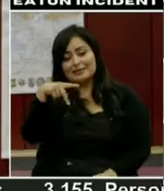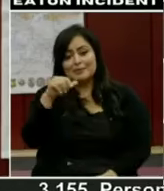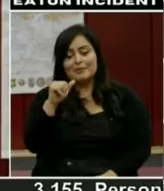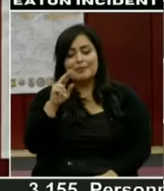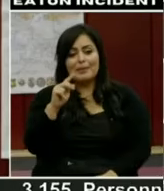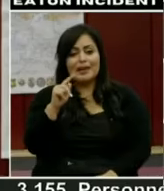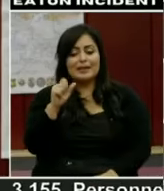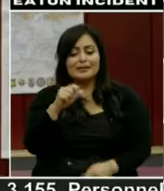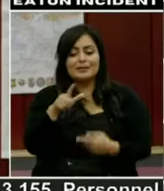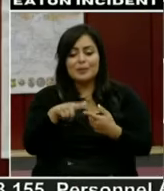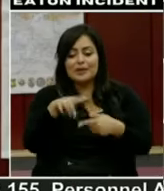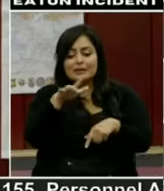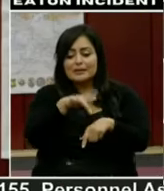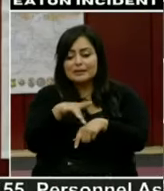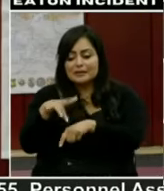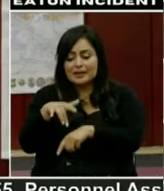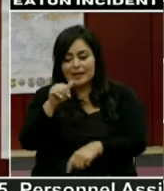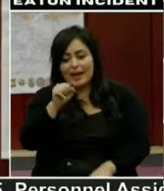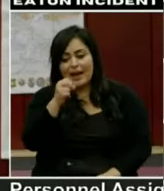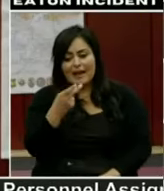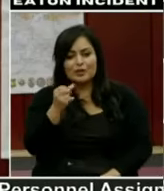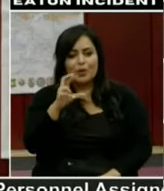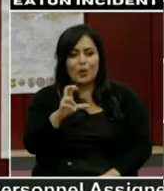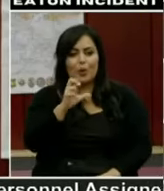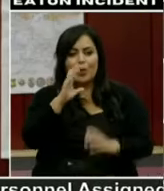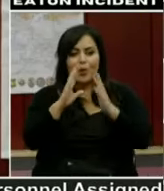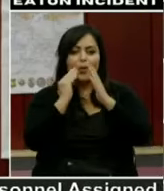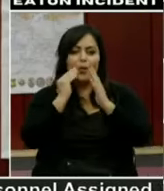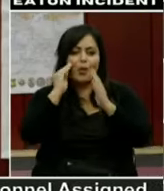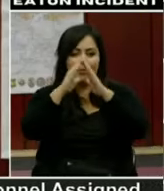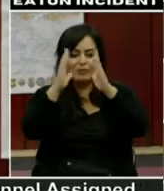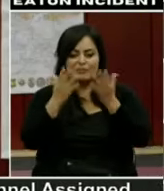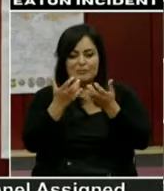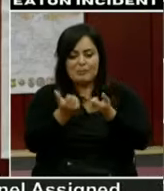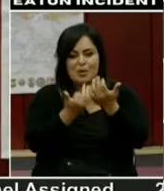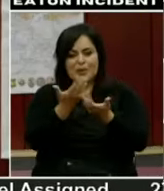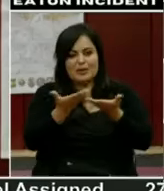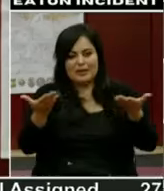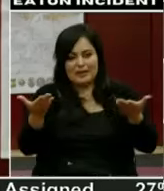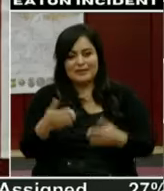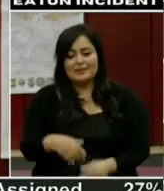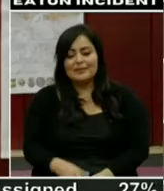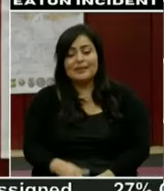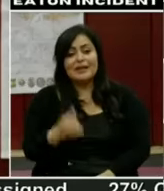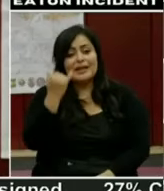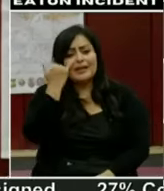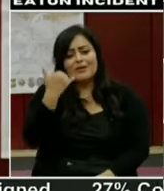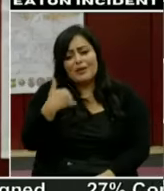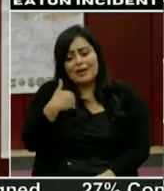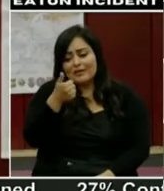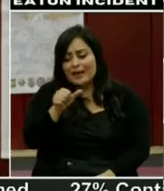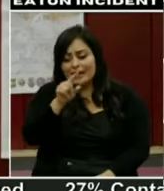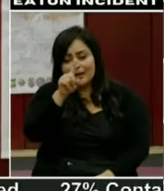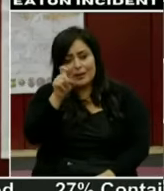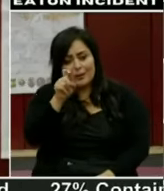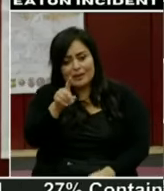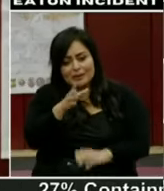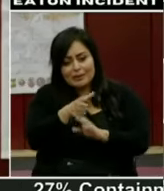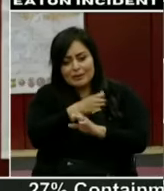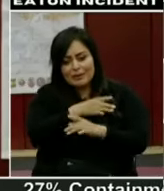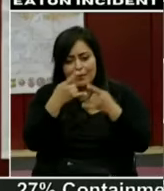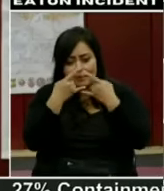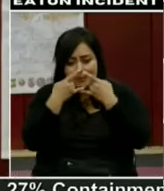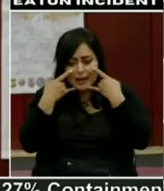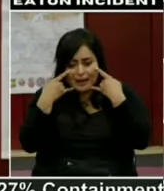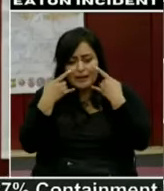when handling ash and debris. If you have any concerns, consult with a health provider before you put on a mask.